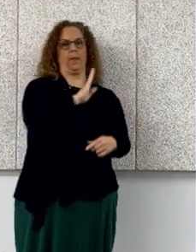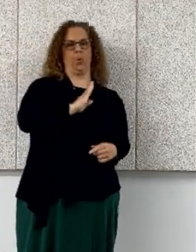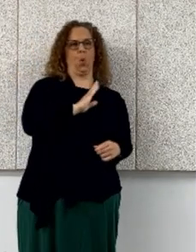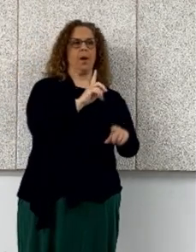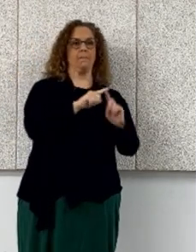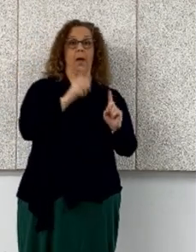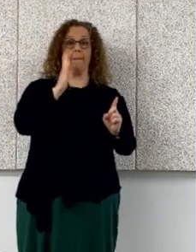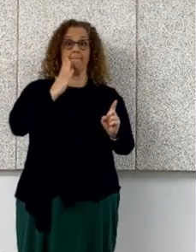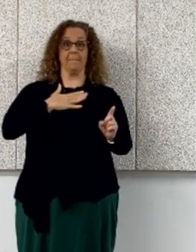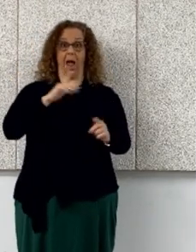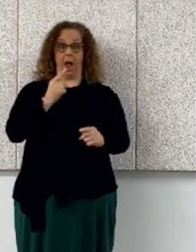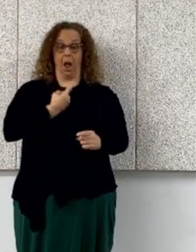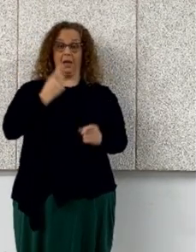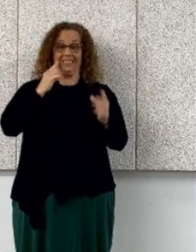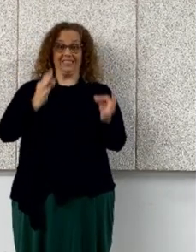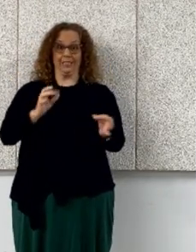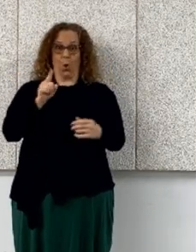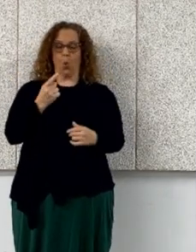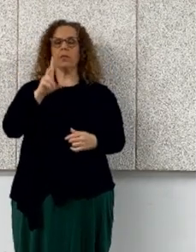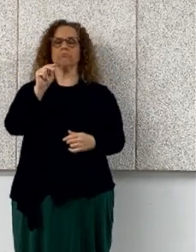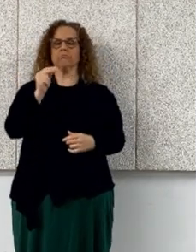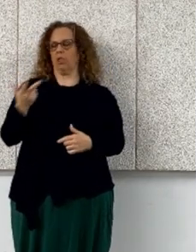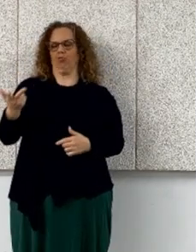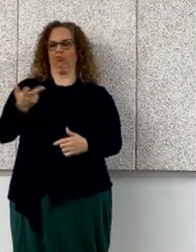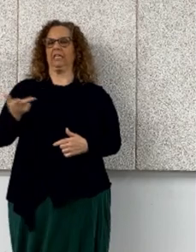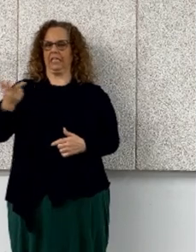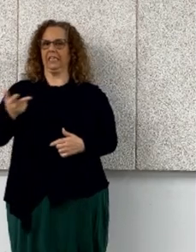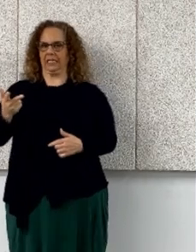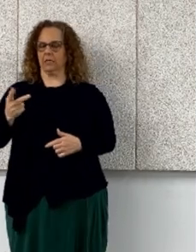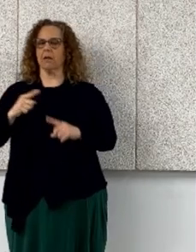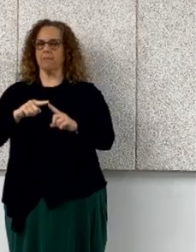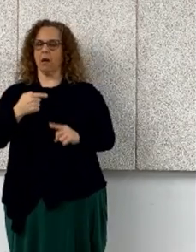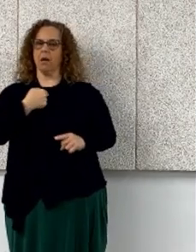unilaterally, and I have really never done that in HERE's history.